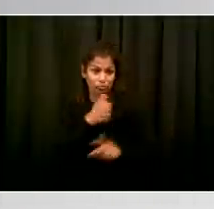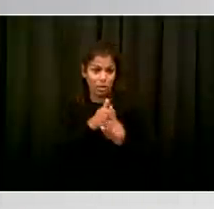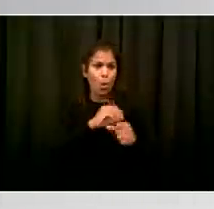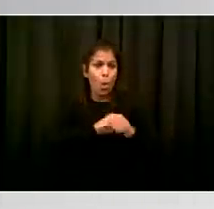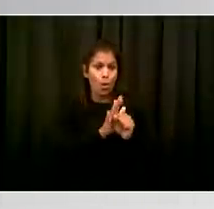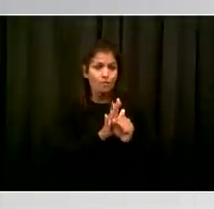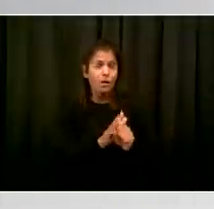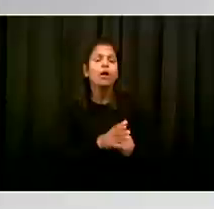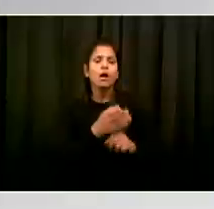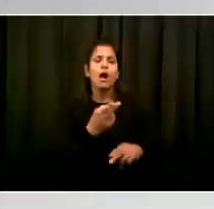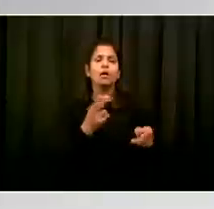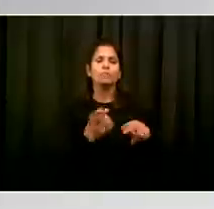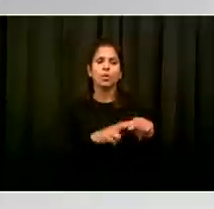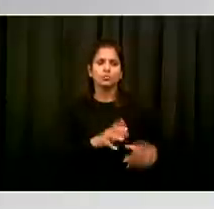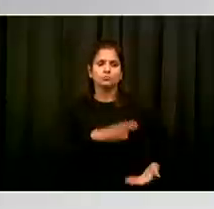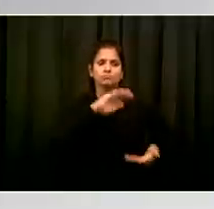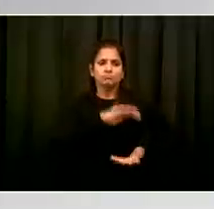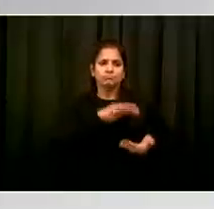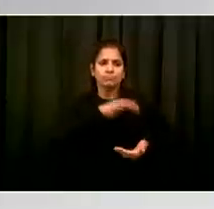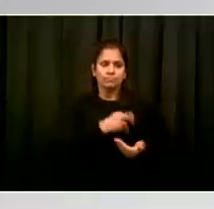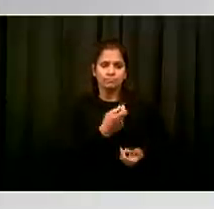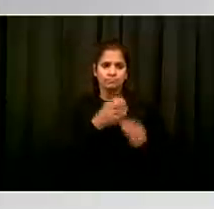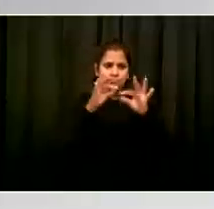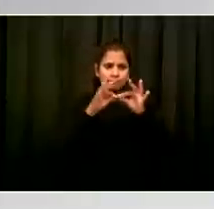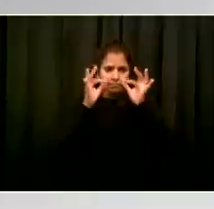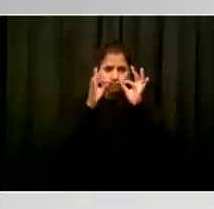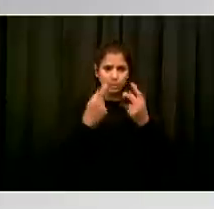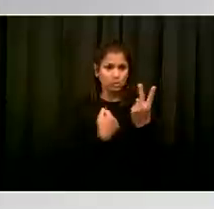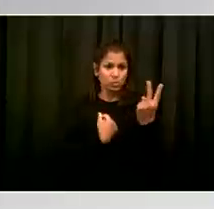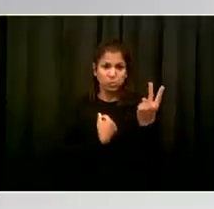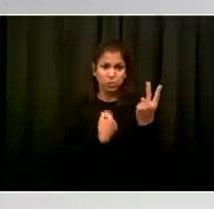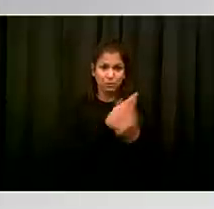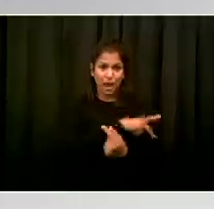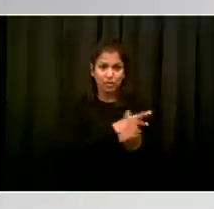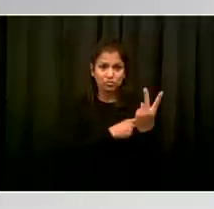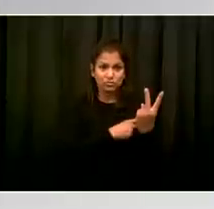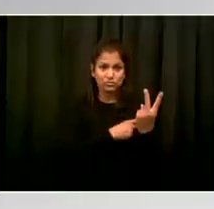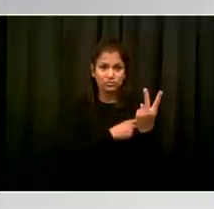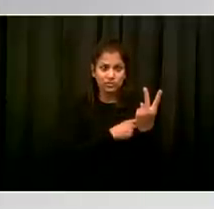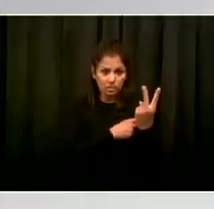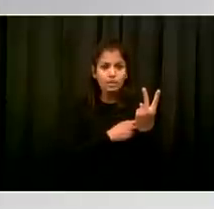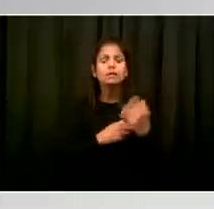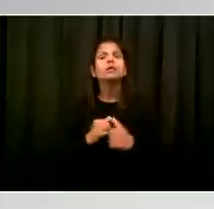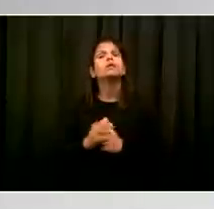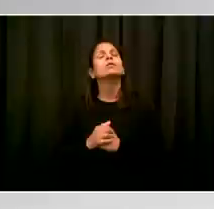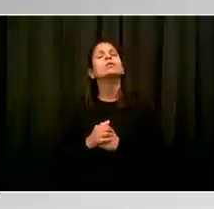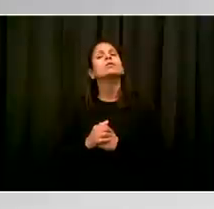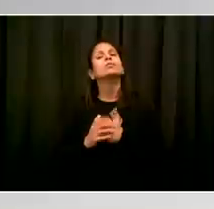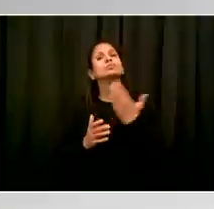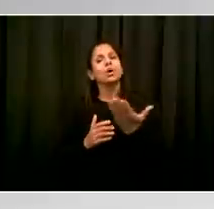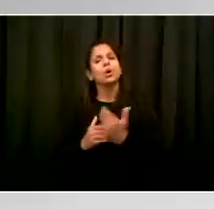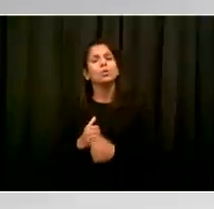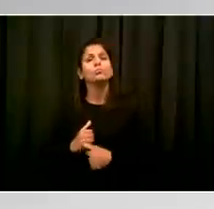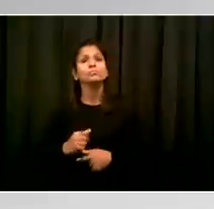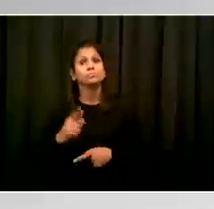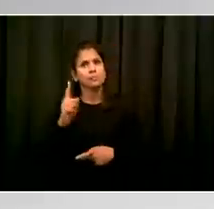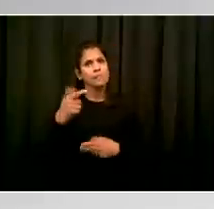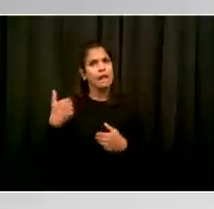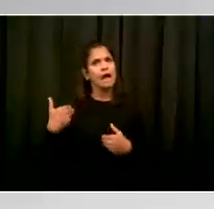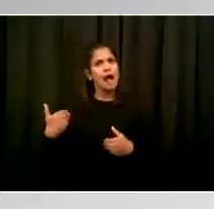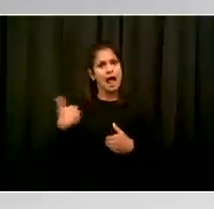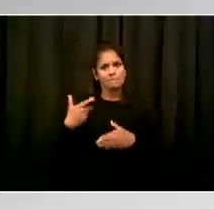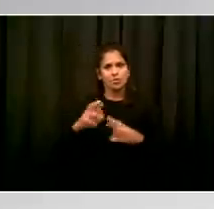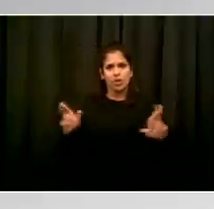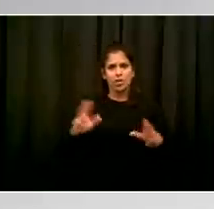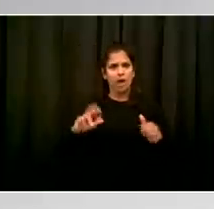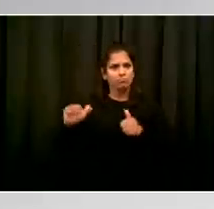in March and April, has a new plan. We know with detail what wards we would open, who would staff those